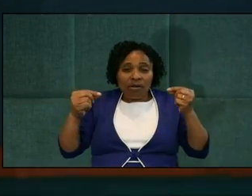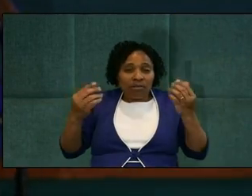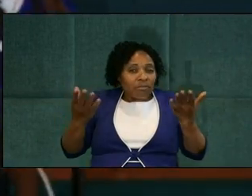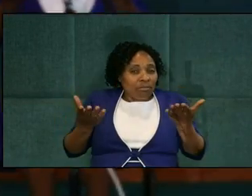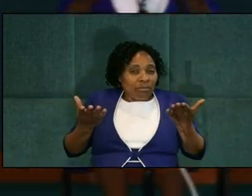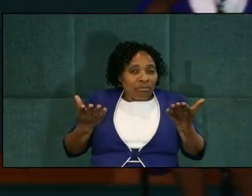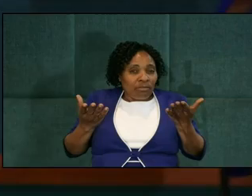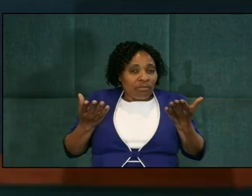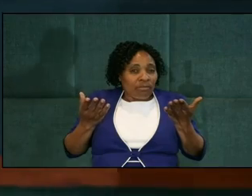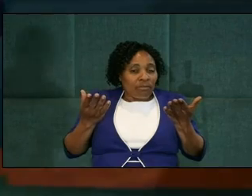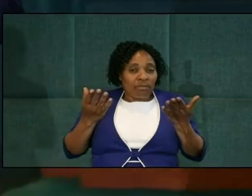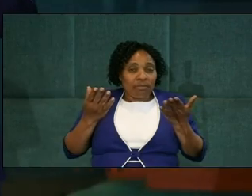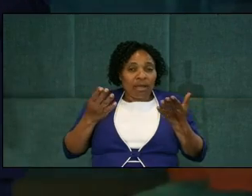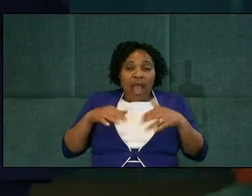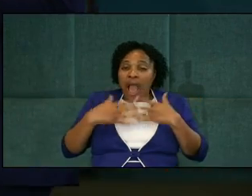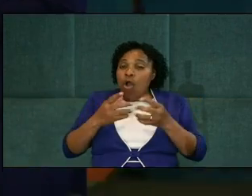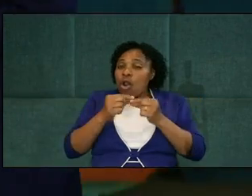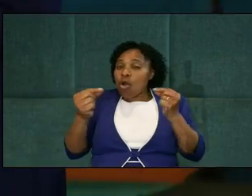Anybody remember?